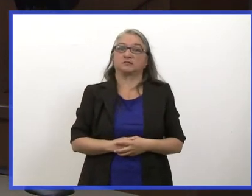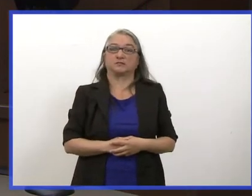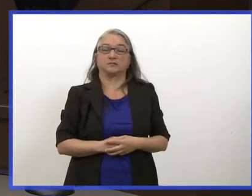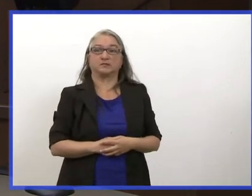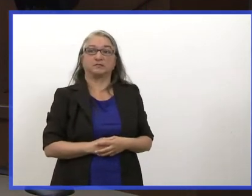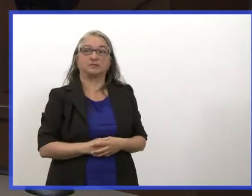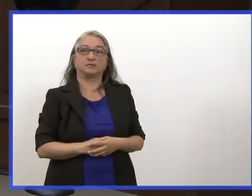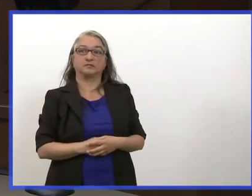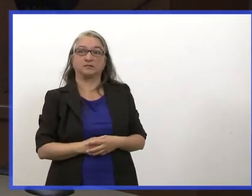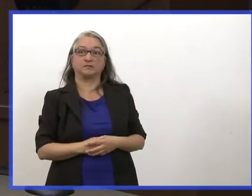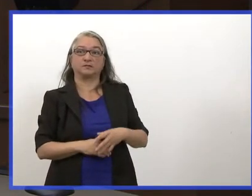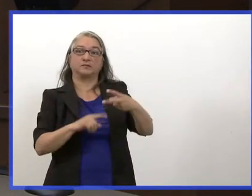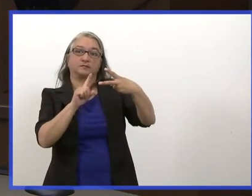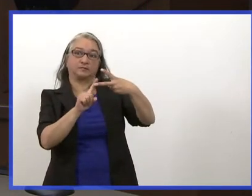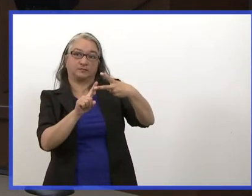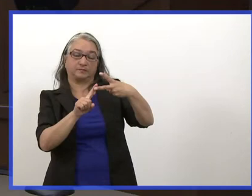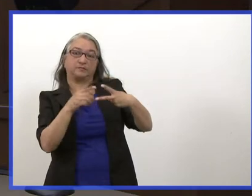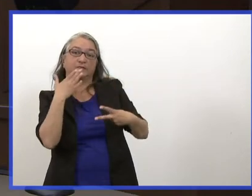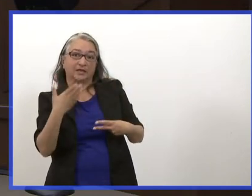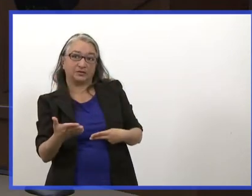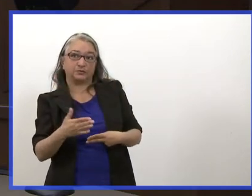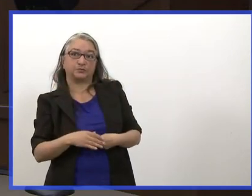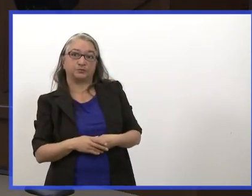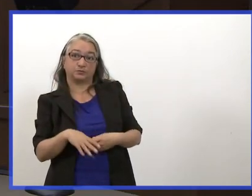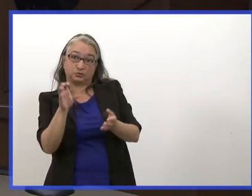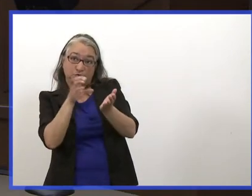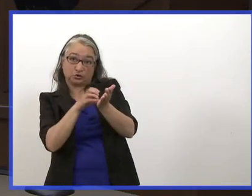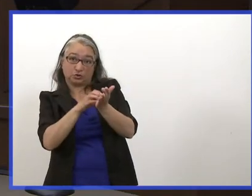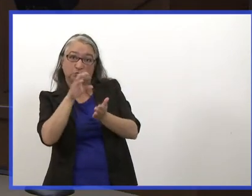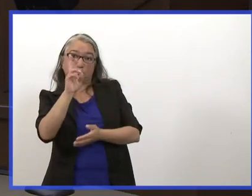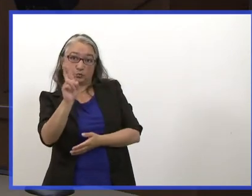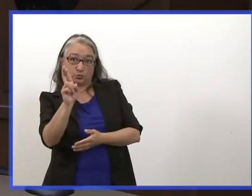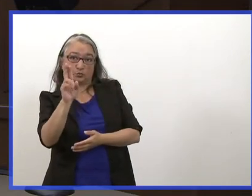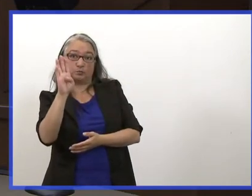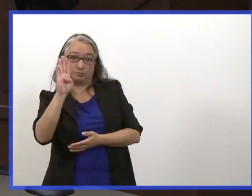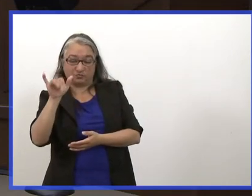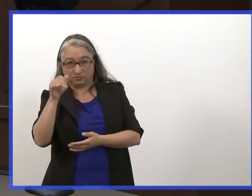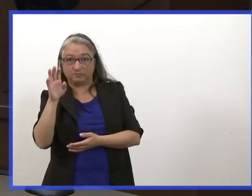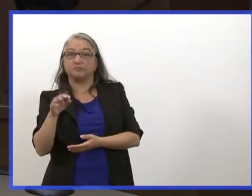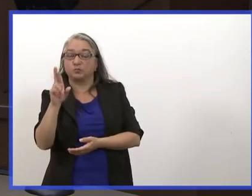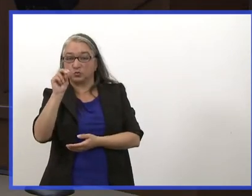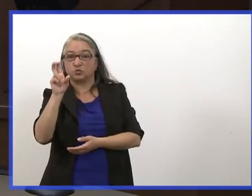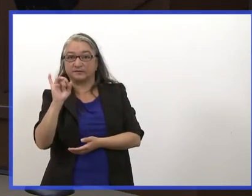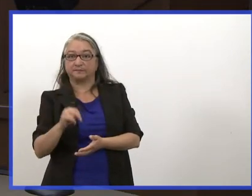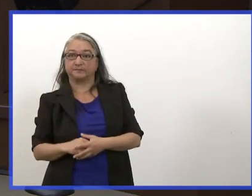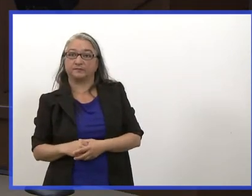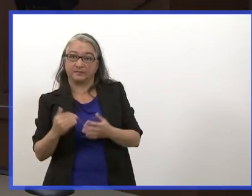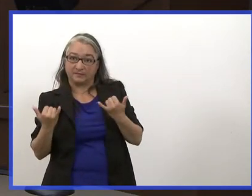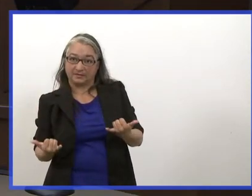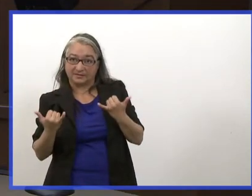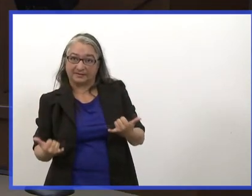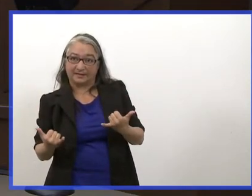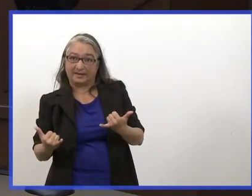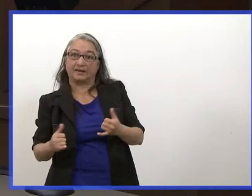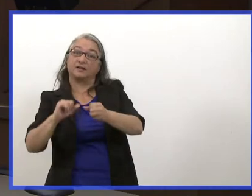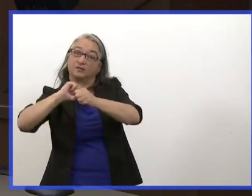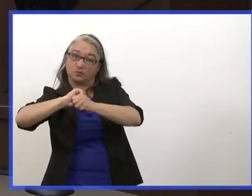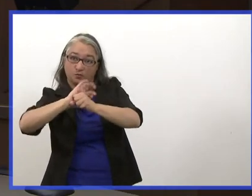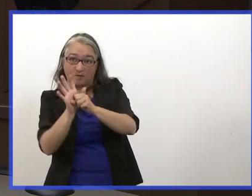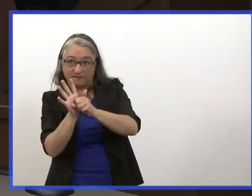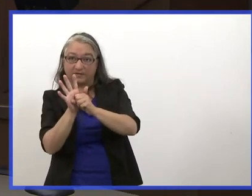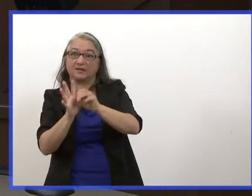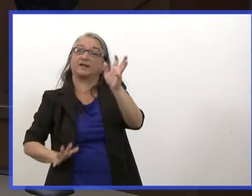Thank you for that. Dr. Roussin, this question is for you. In today's COVID update, a woman in her 30s from Prairie Mountain